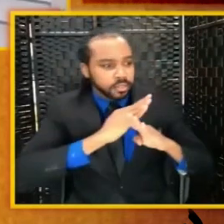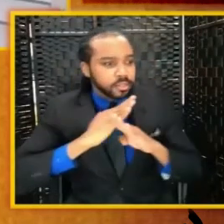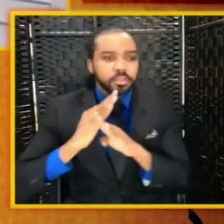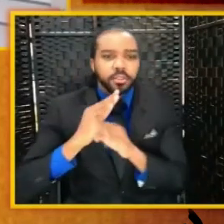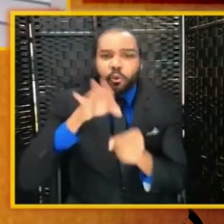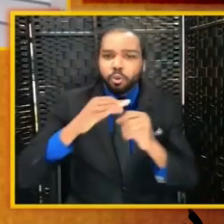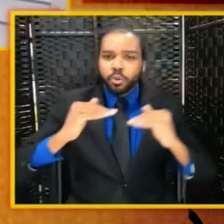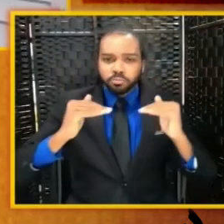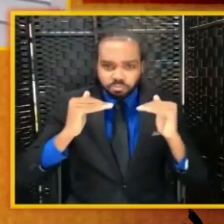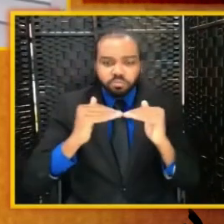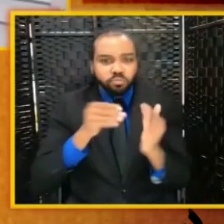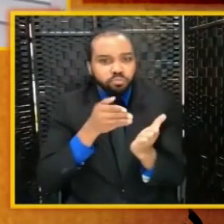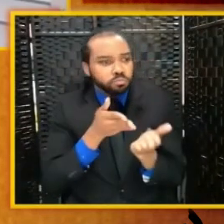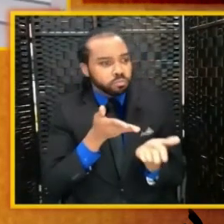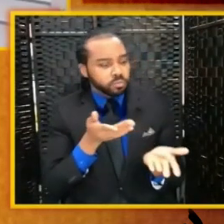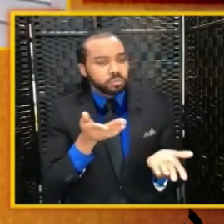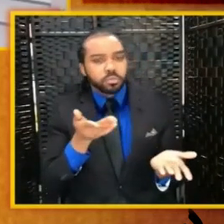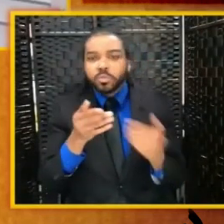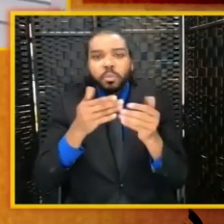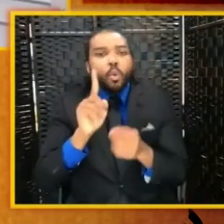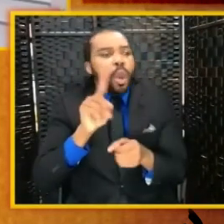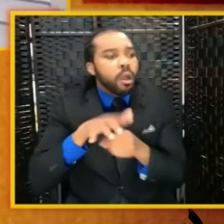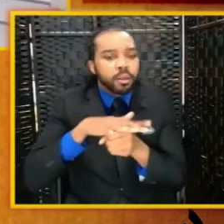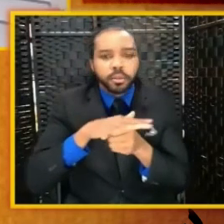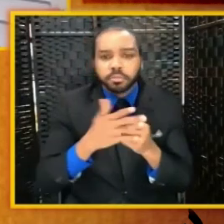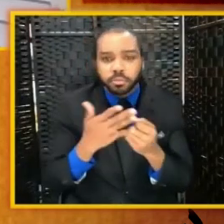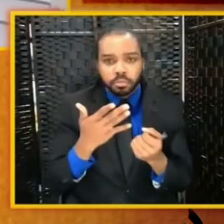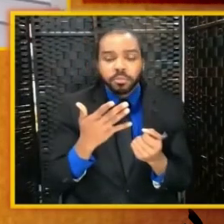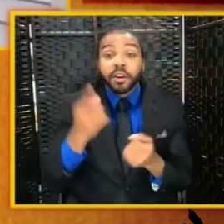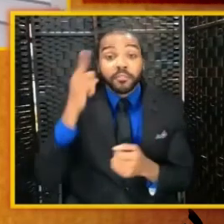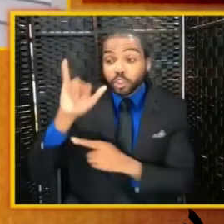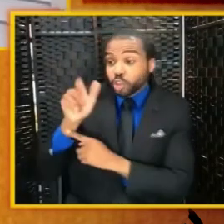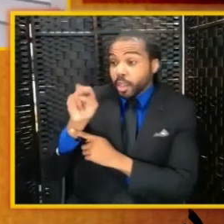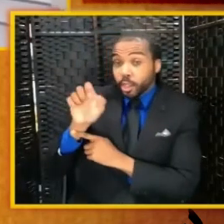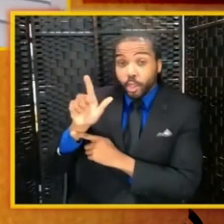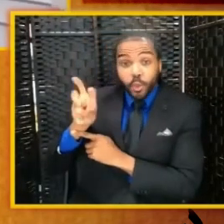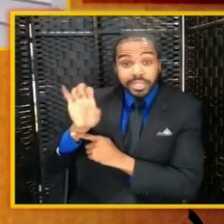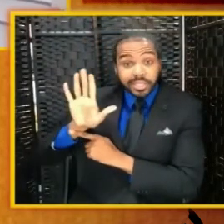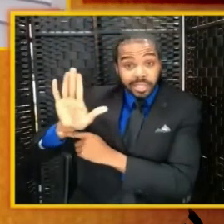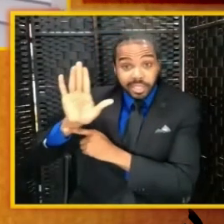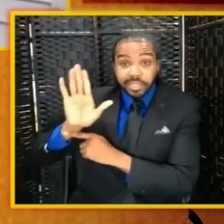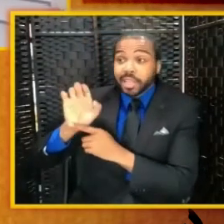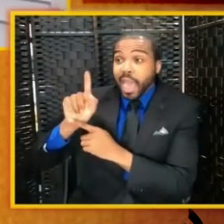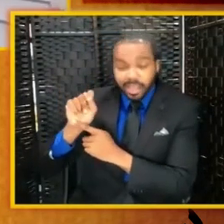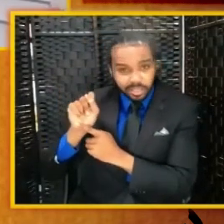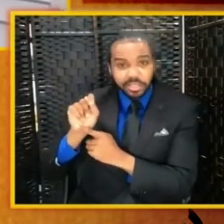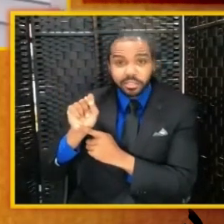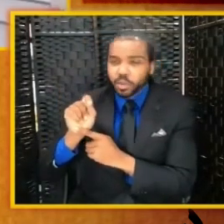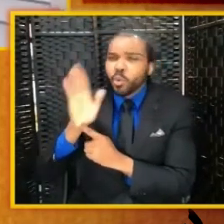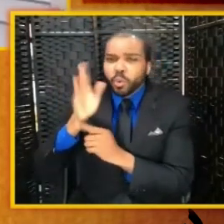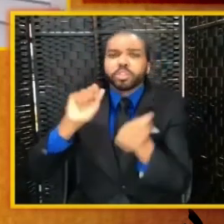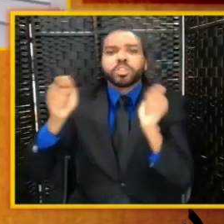suppression is real. For the People, the John Lewis Voting Rights Advancement Act, together those two acts will change the future of